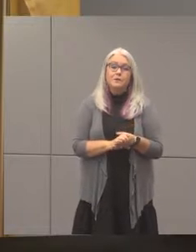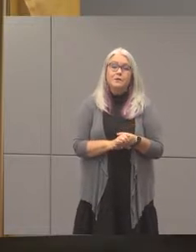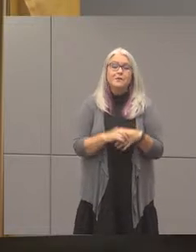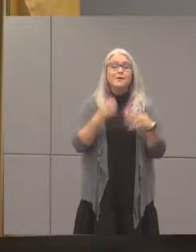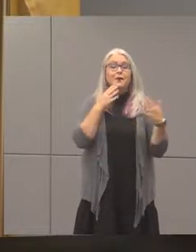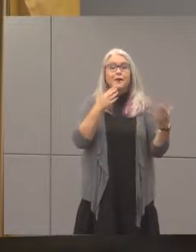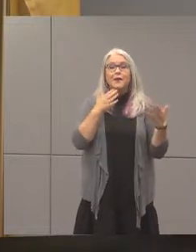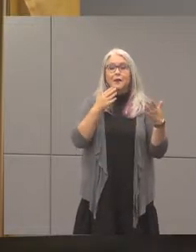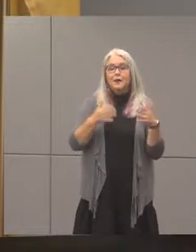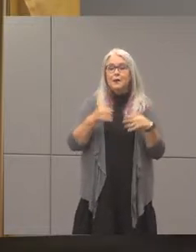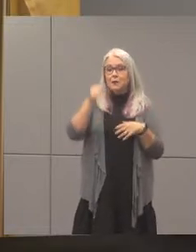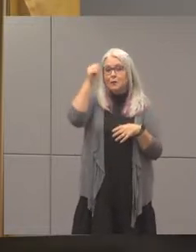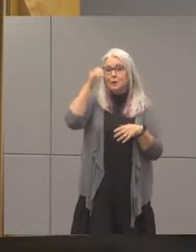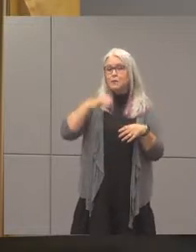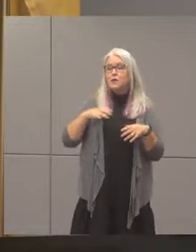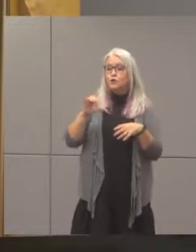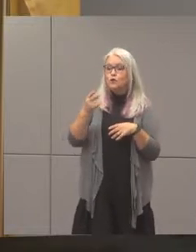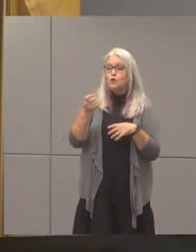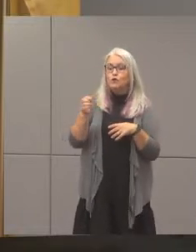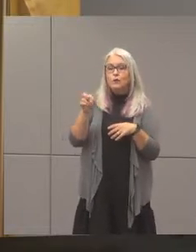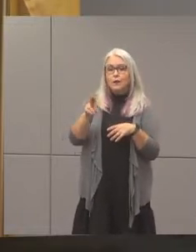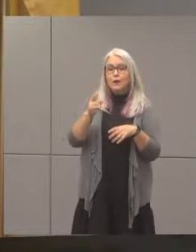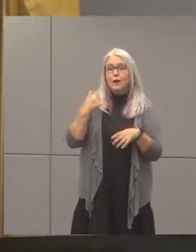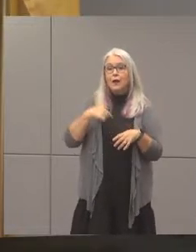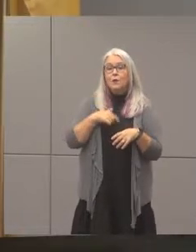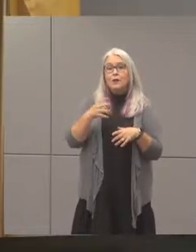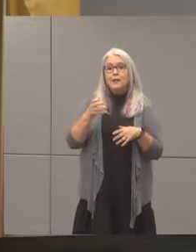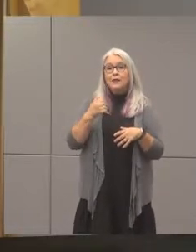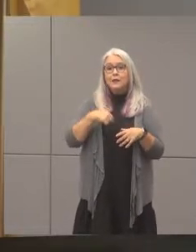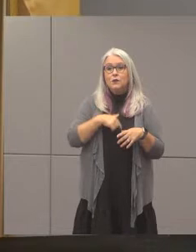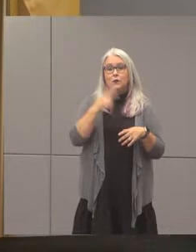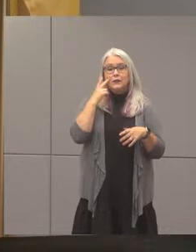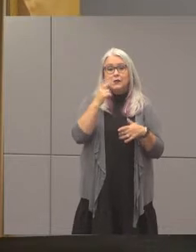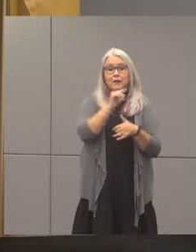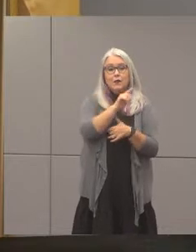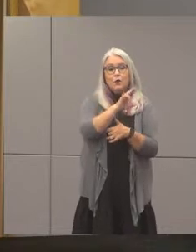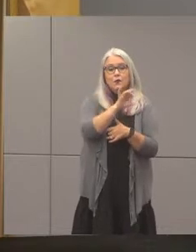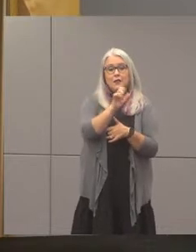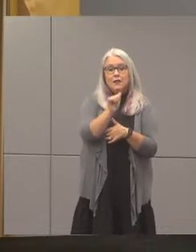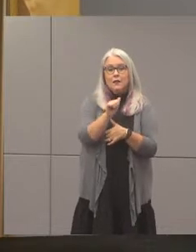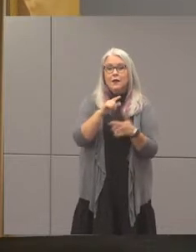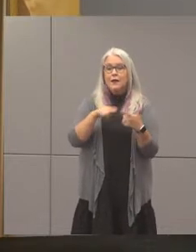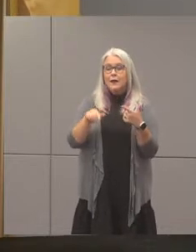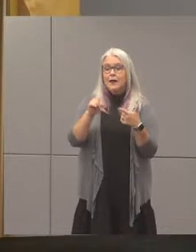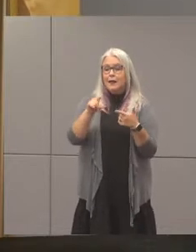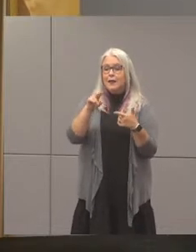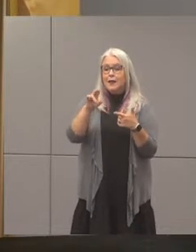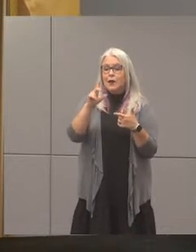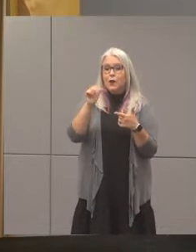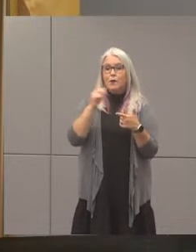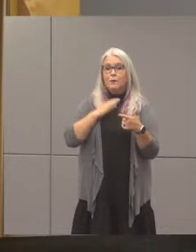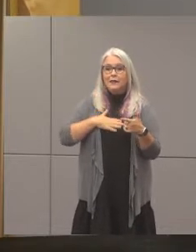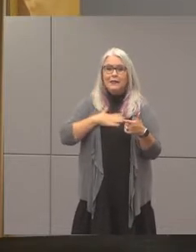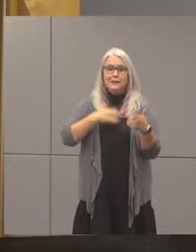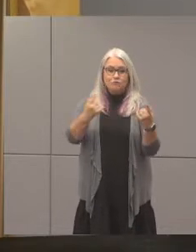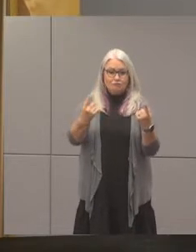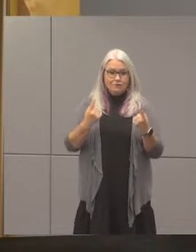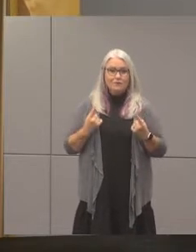Thank you, Mr. Chair. I would like to have Bermesia Parks and Kiara McLaurin to please come